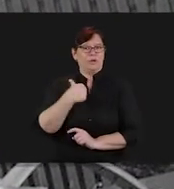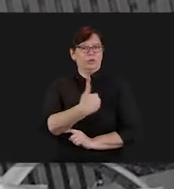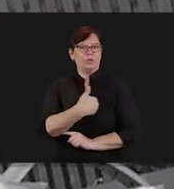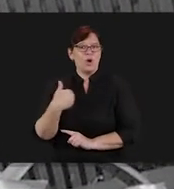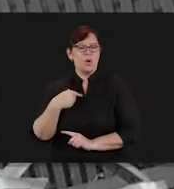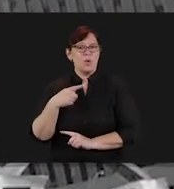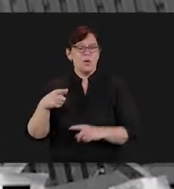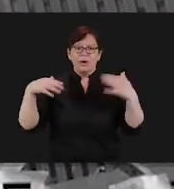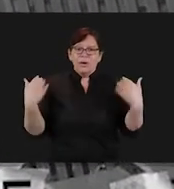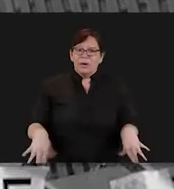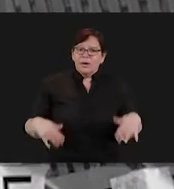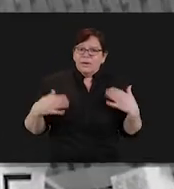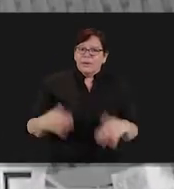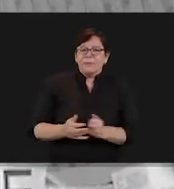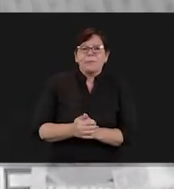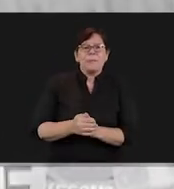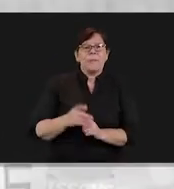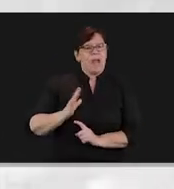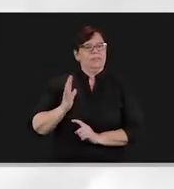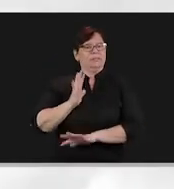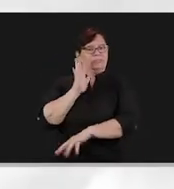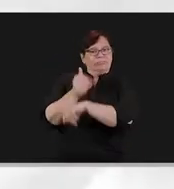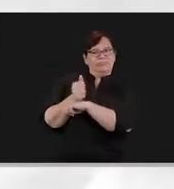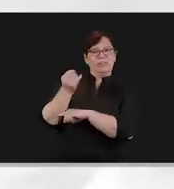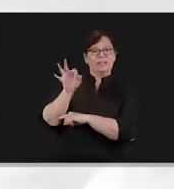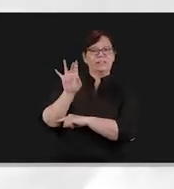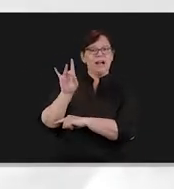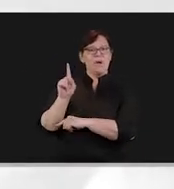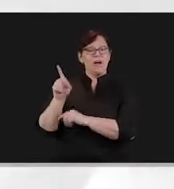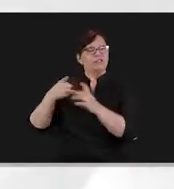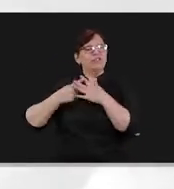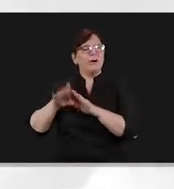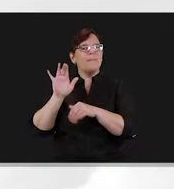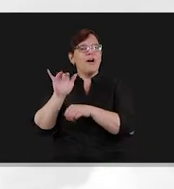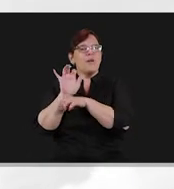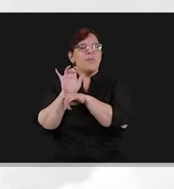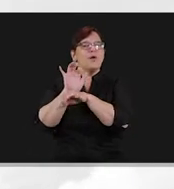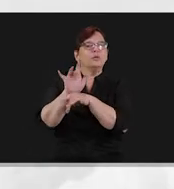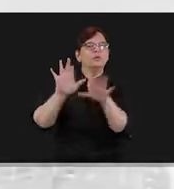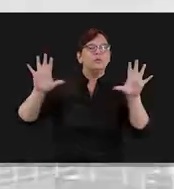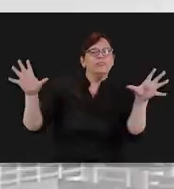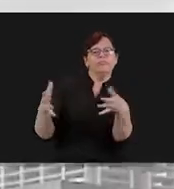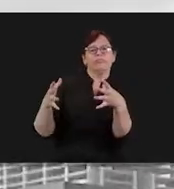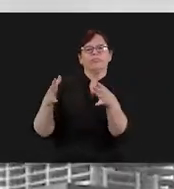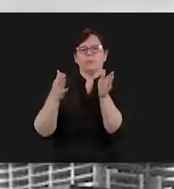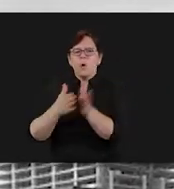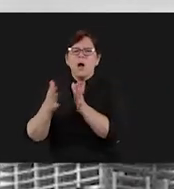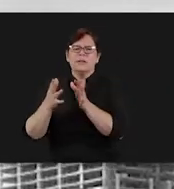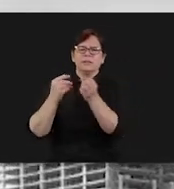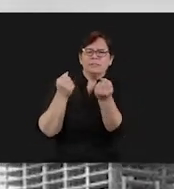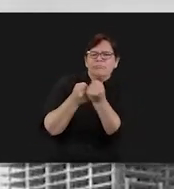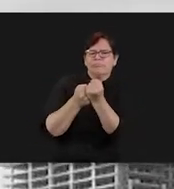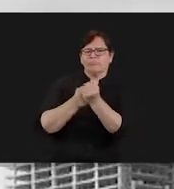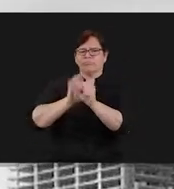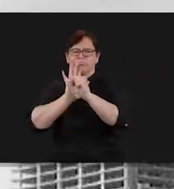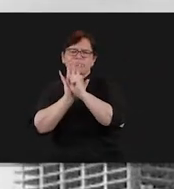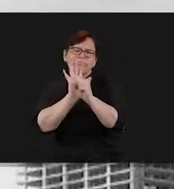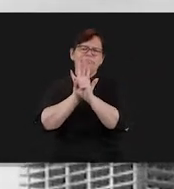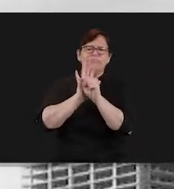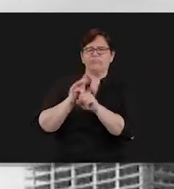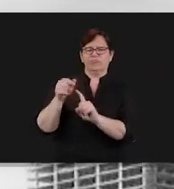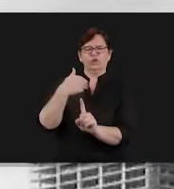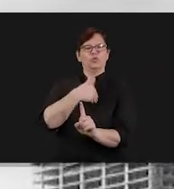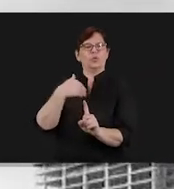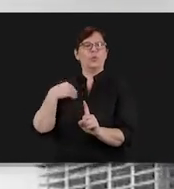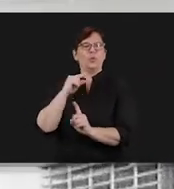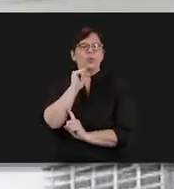1981, it began as a grassroots collection of organizers and activists and advocates from Toronto's queer community in response to the